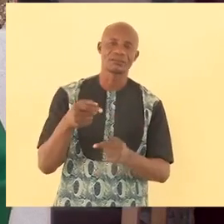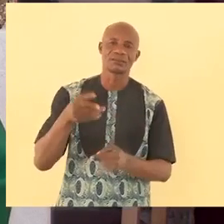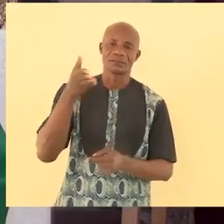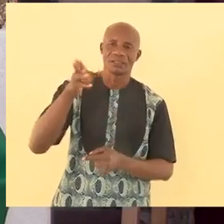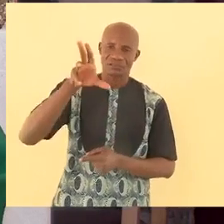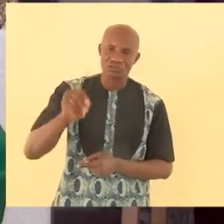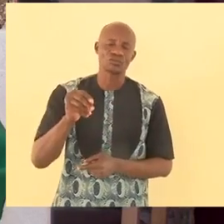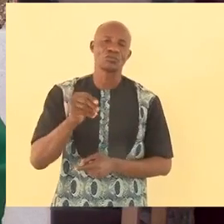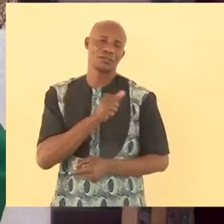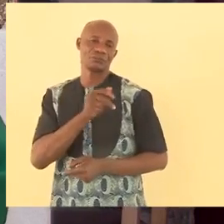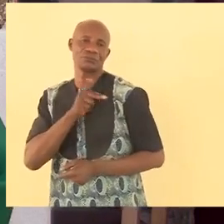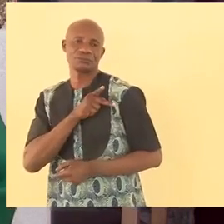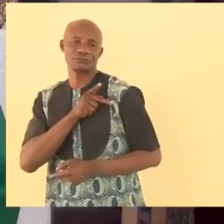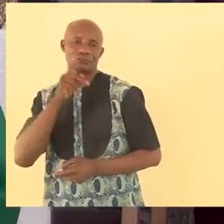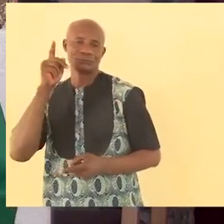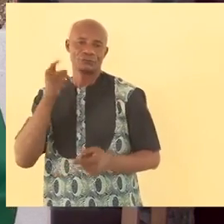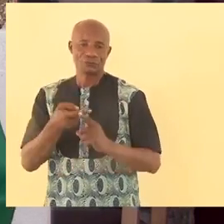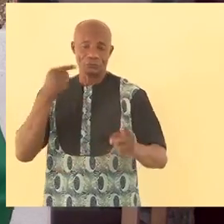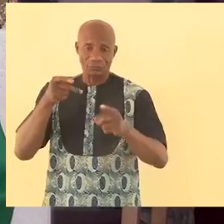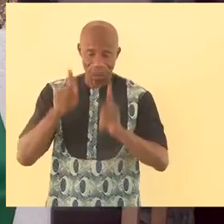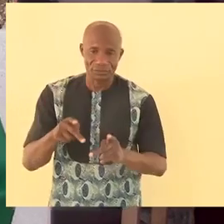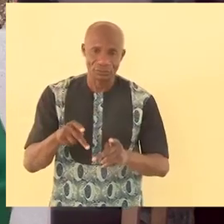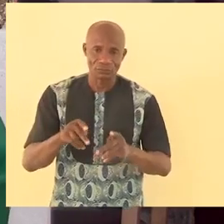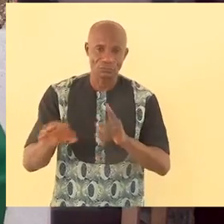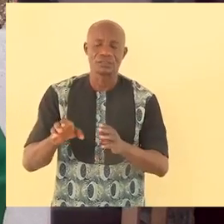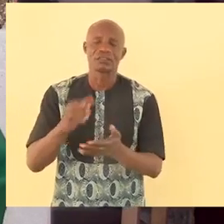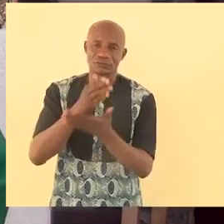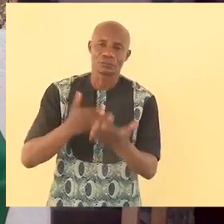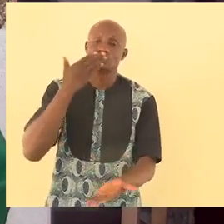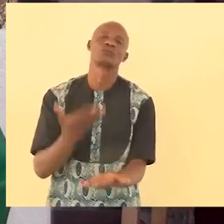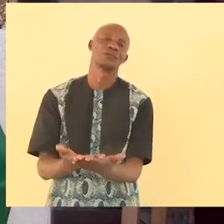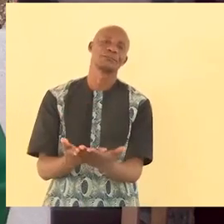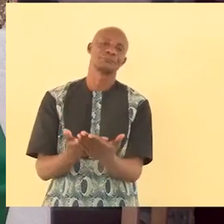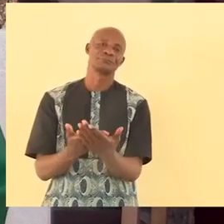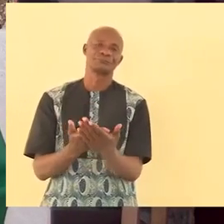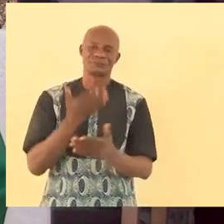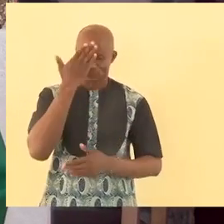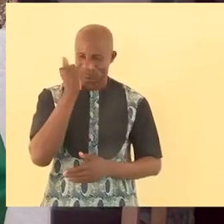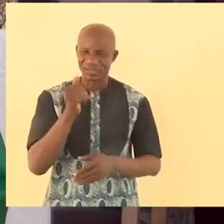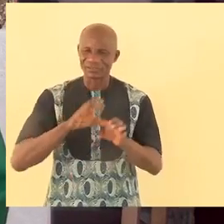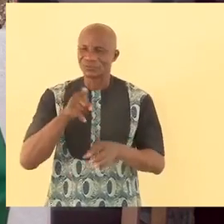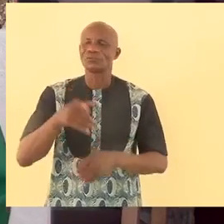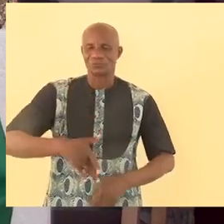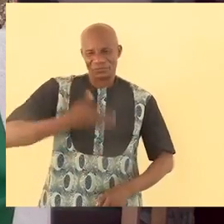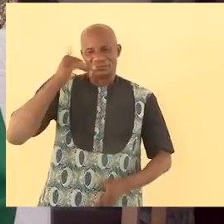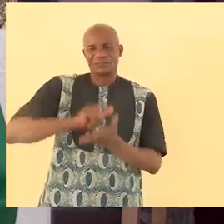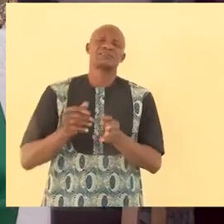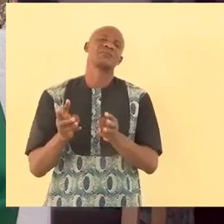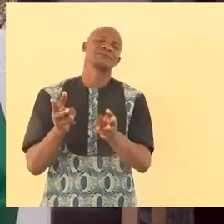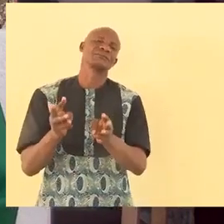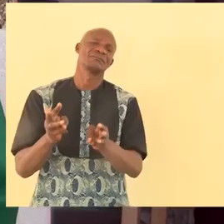When there's no appreciation from the person to whom you have done some good, right? Why do you feel that way?